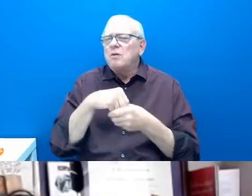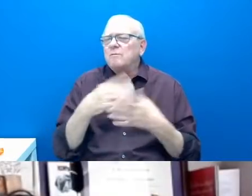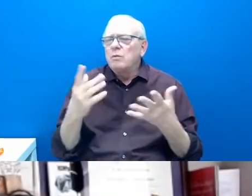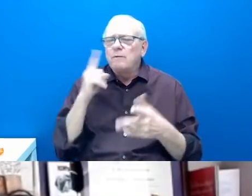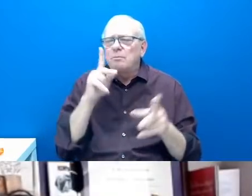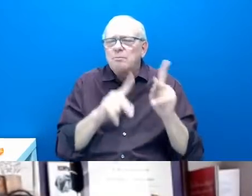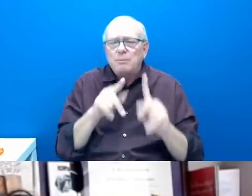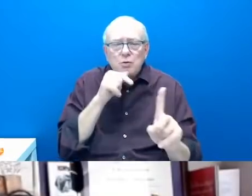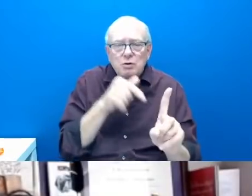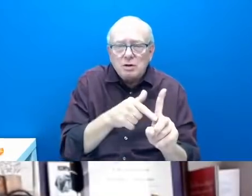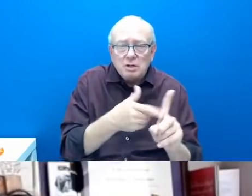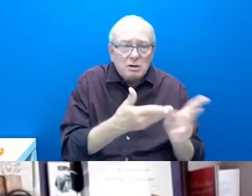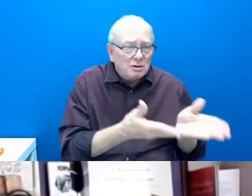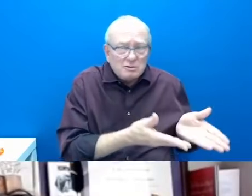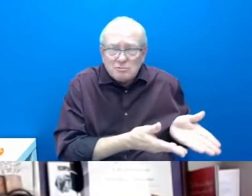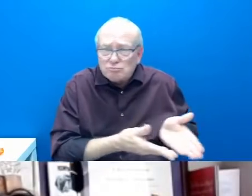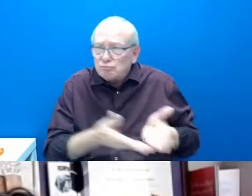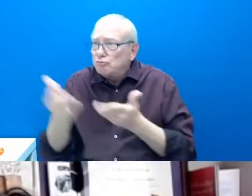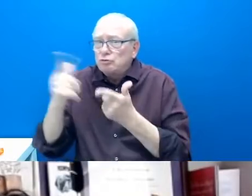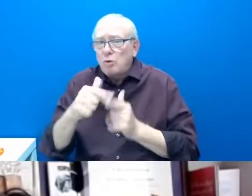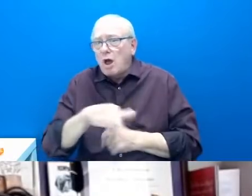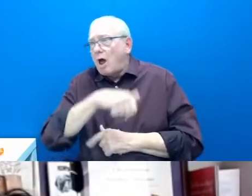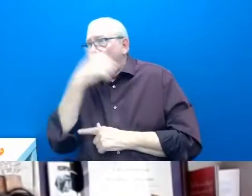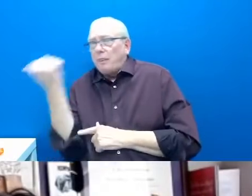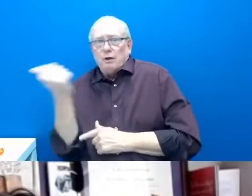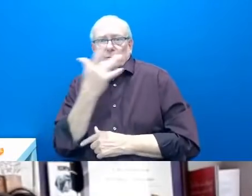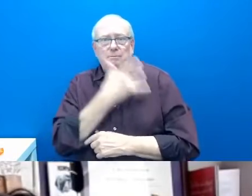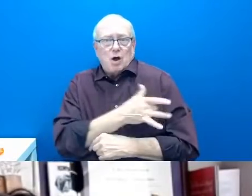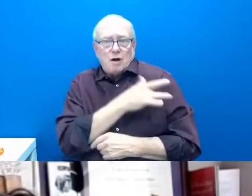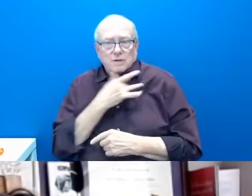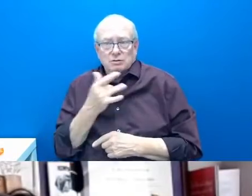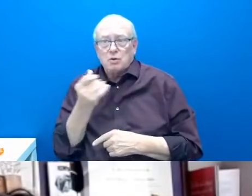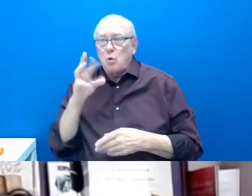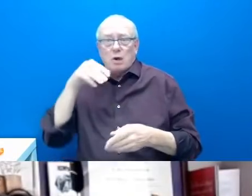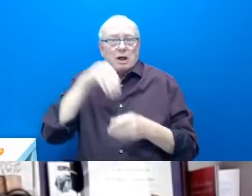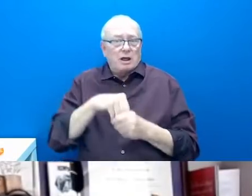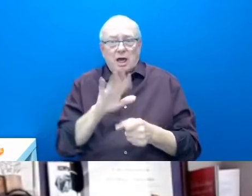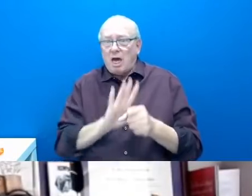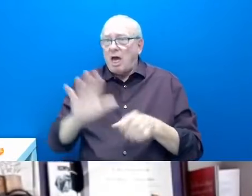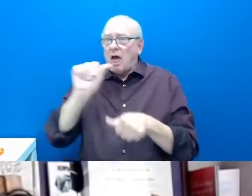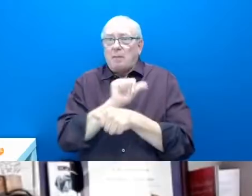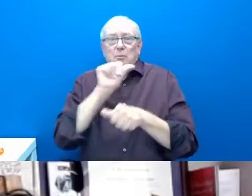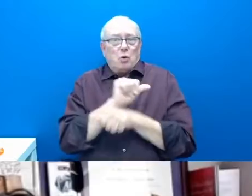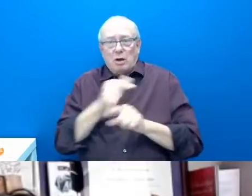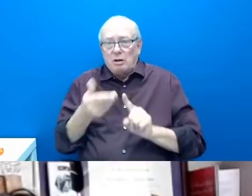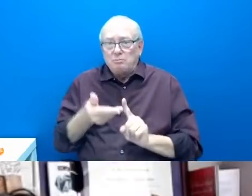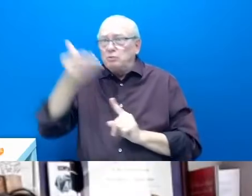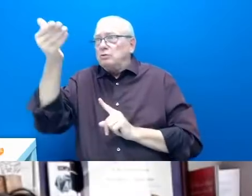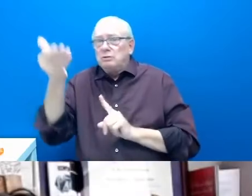like to transfer patients both within our health zones and beyond our